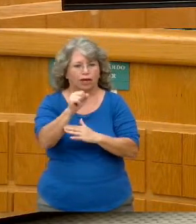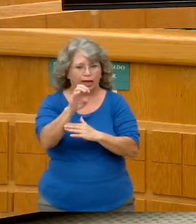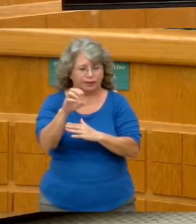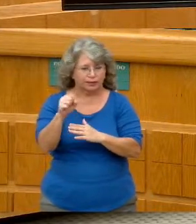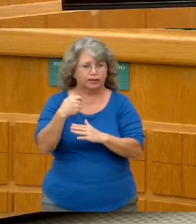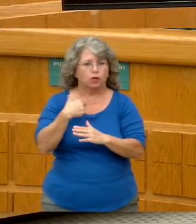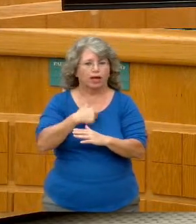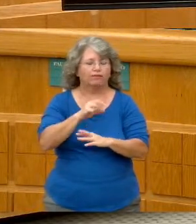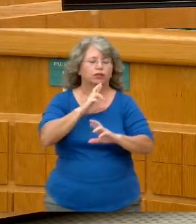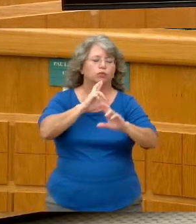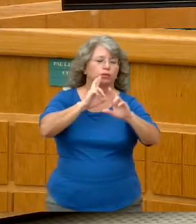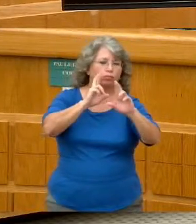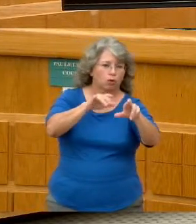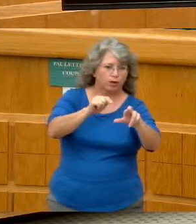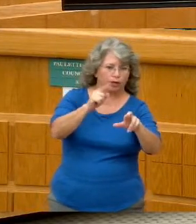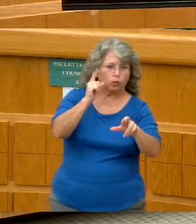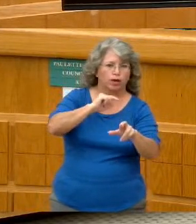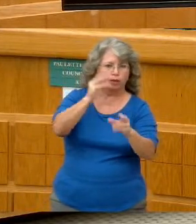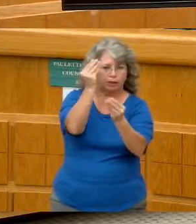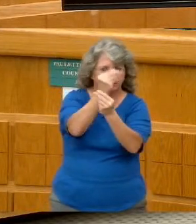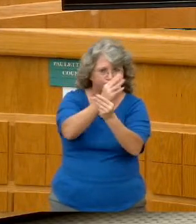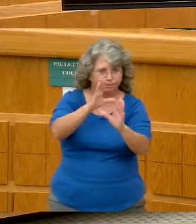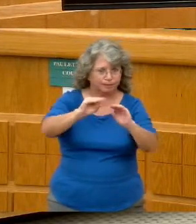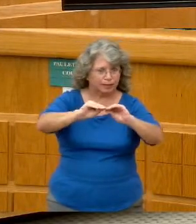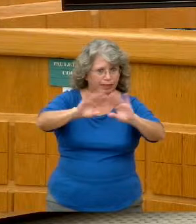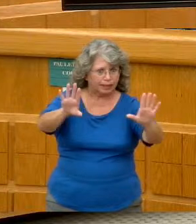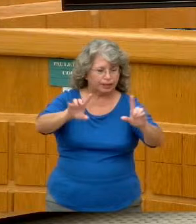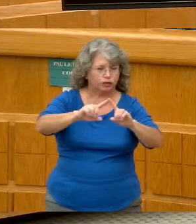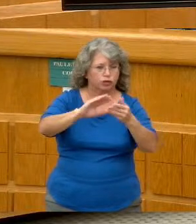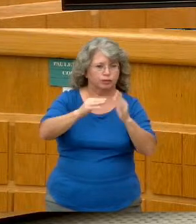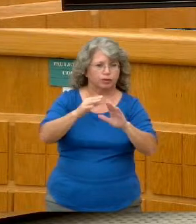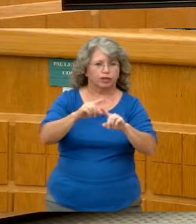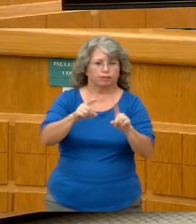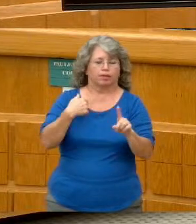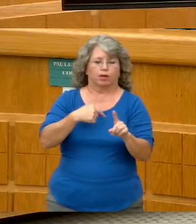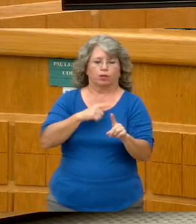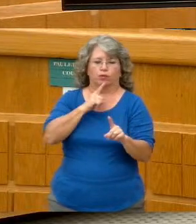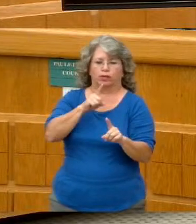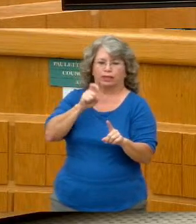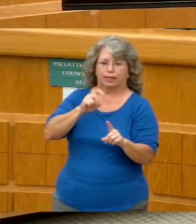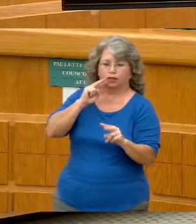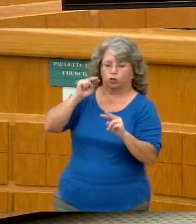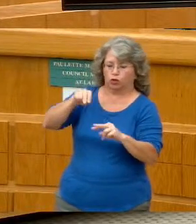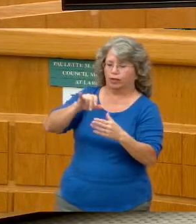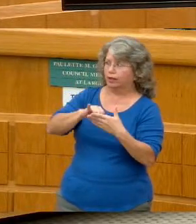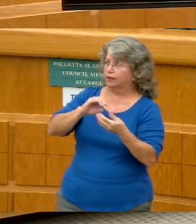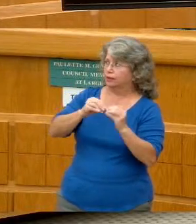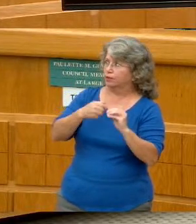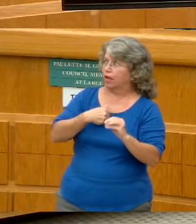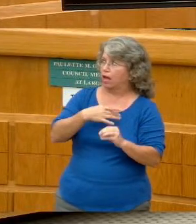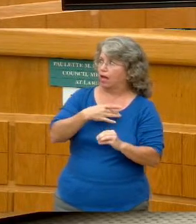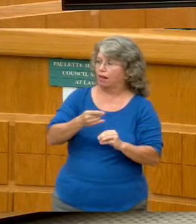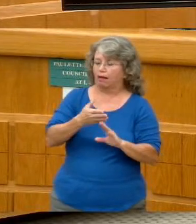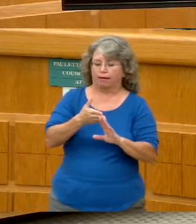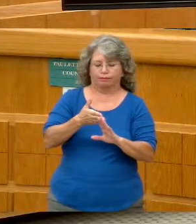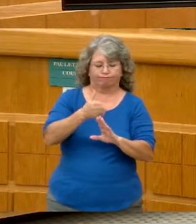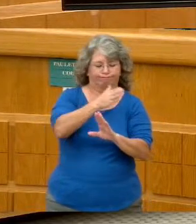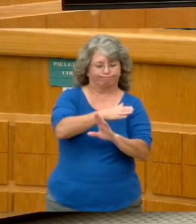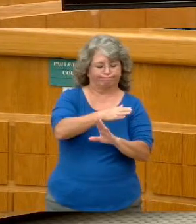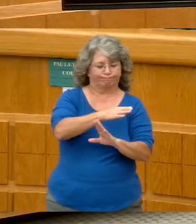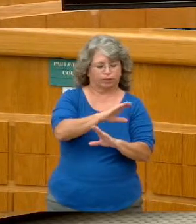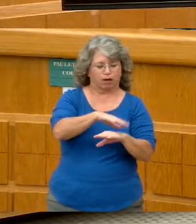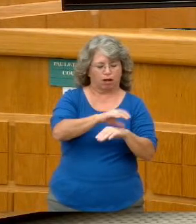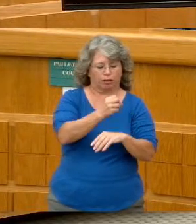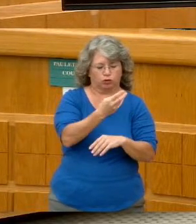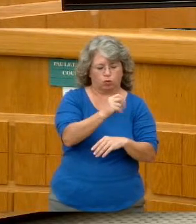community, but we really need to be looking at these numbers. And so I like the 8 back in on the 12th,